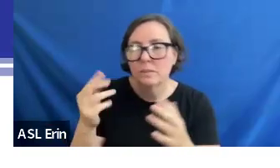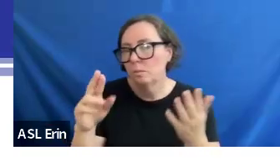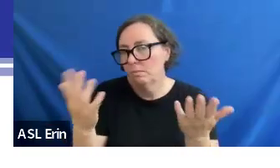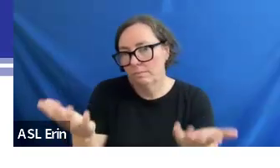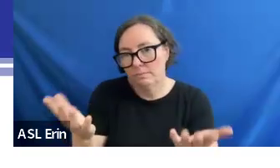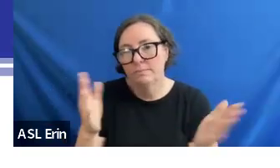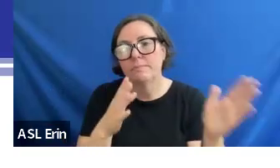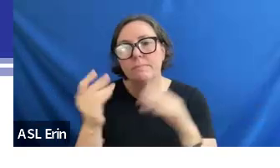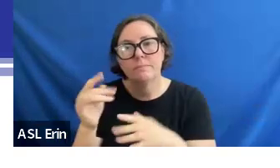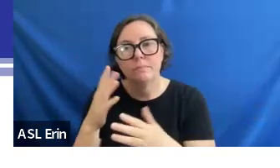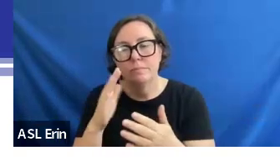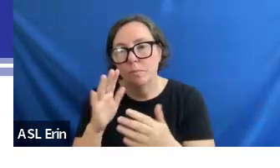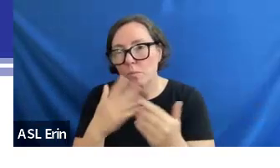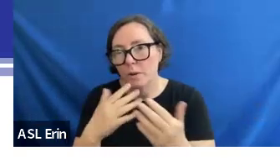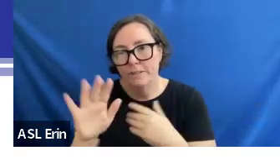that the preferred